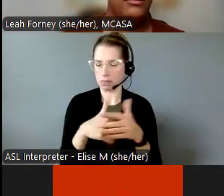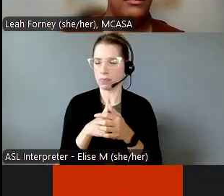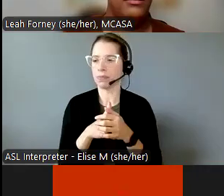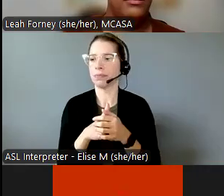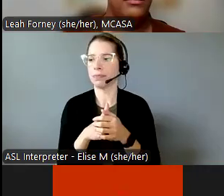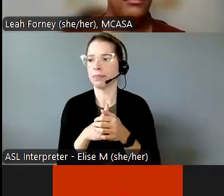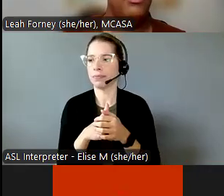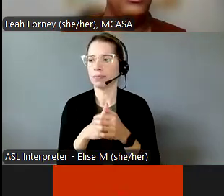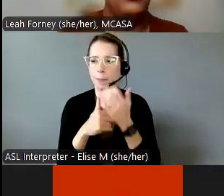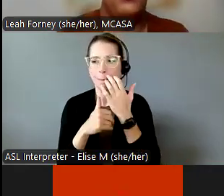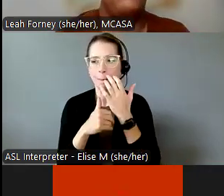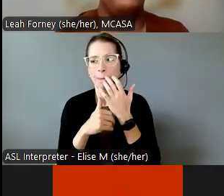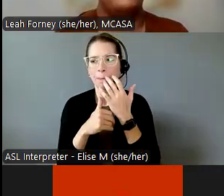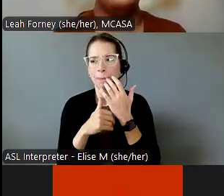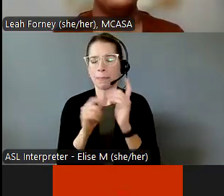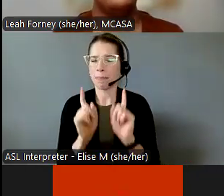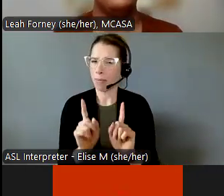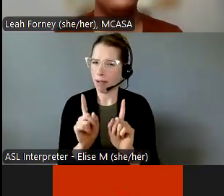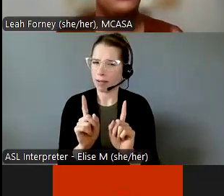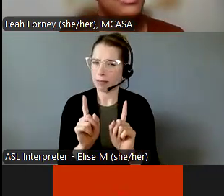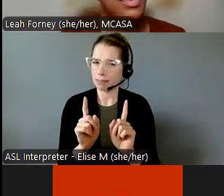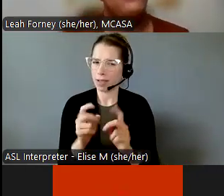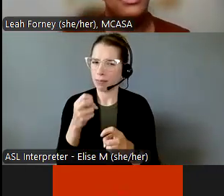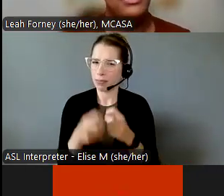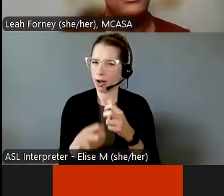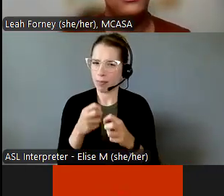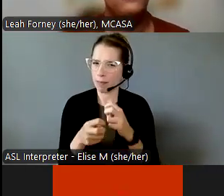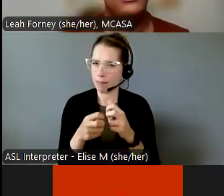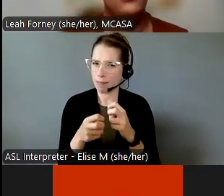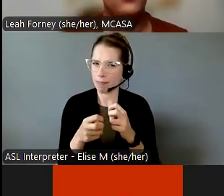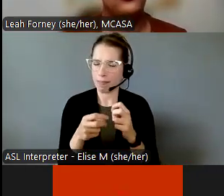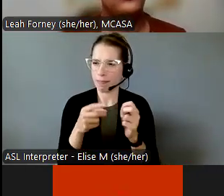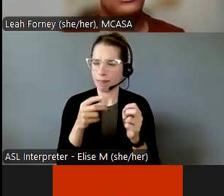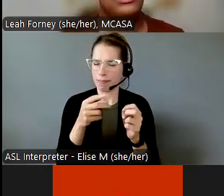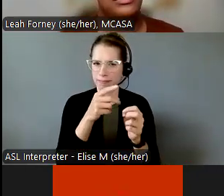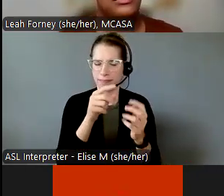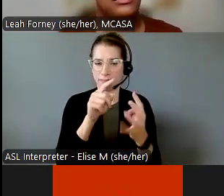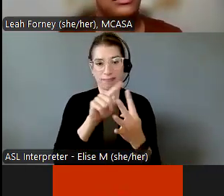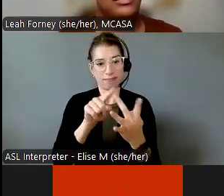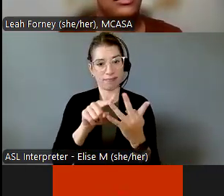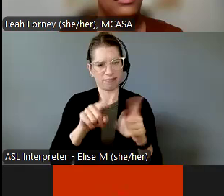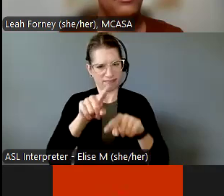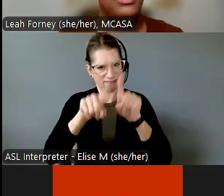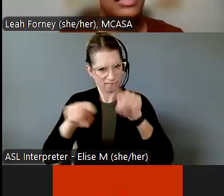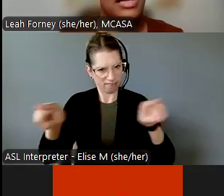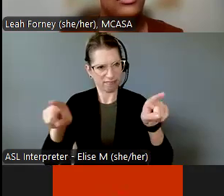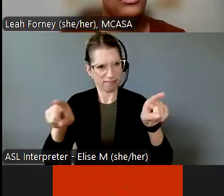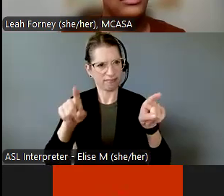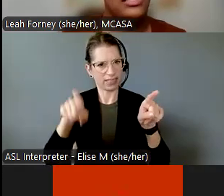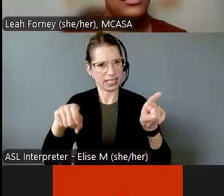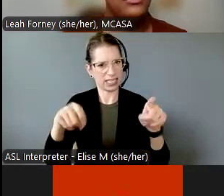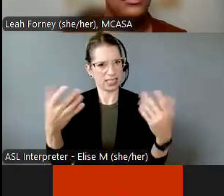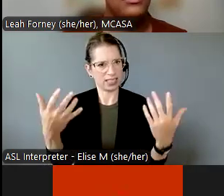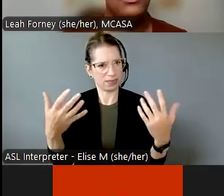right? But the problem is they're not accommodating of the individual's needs. Because as